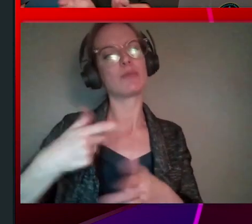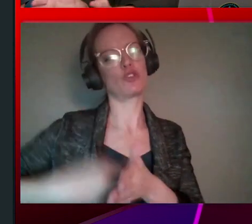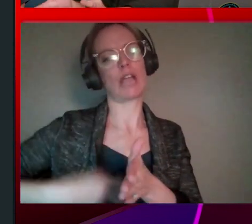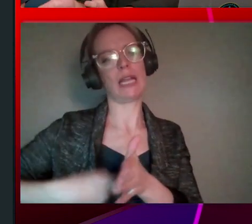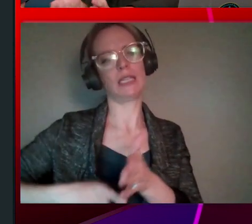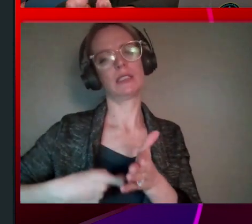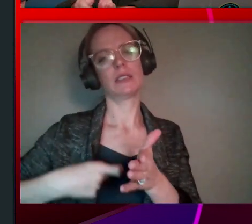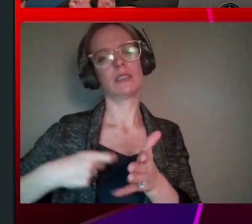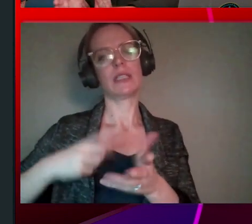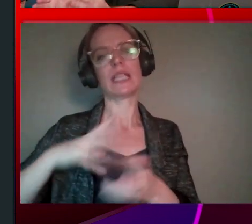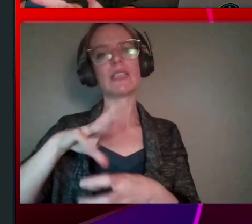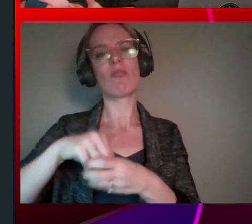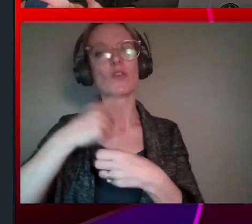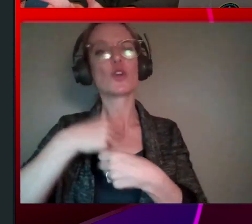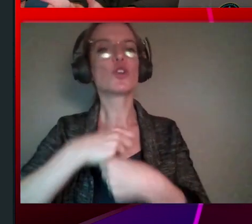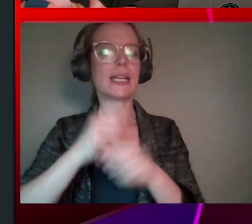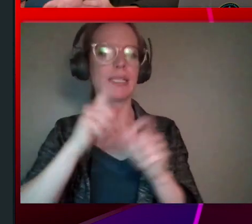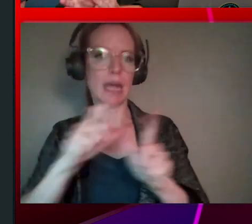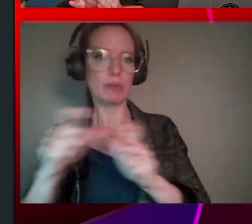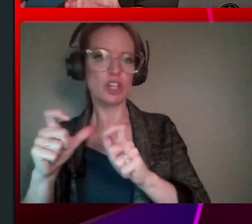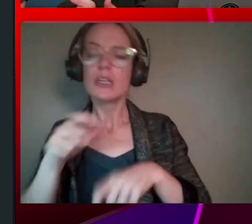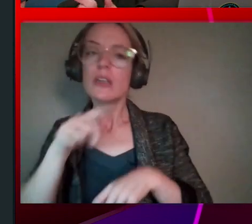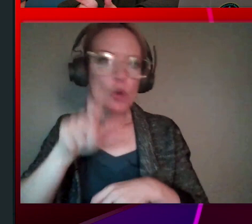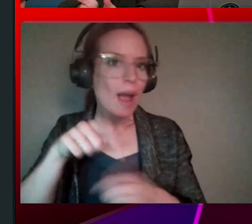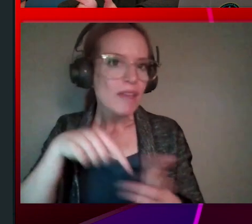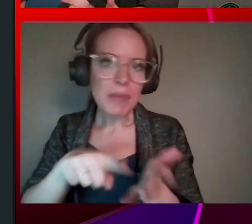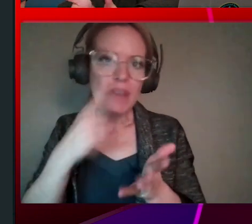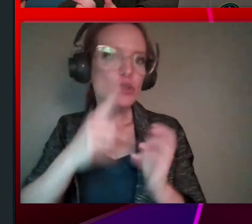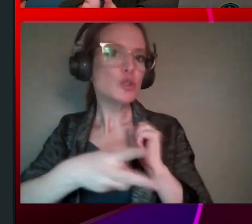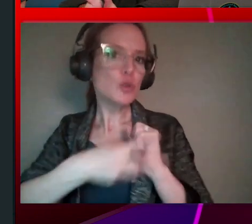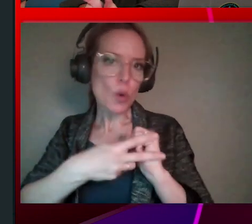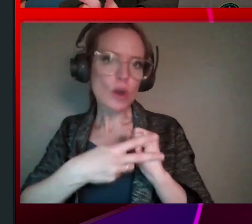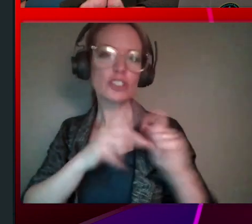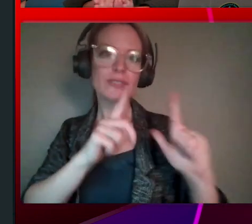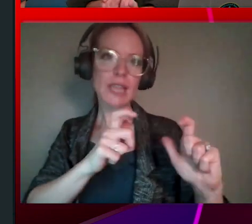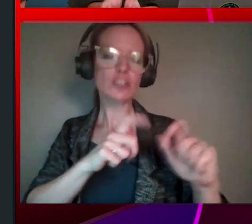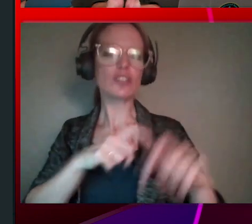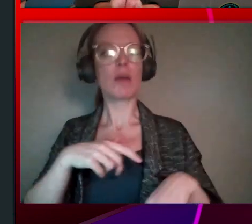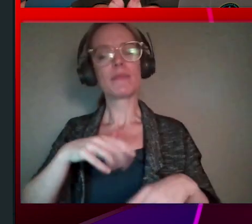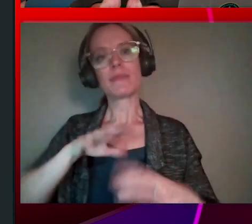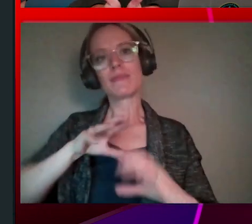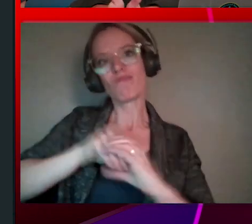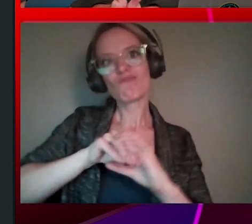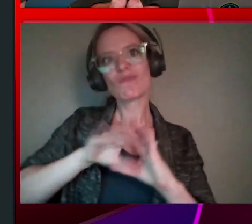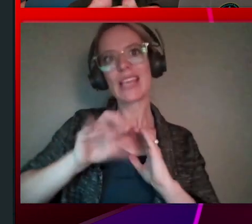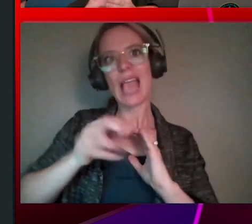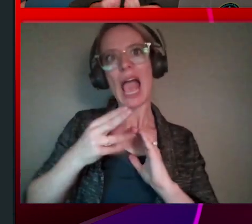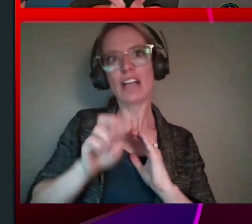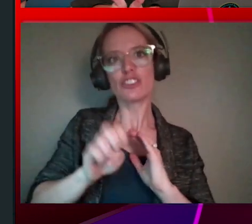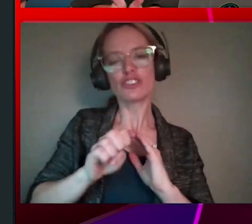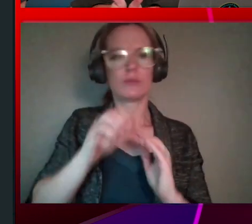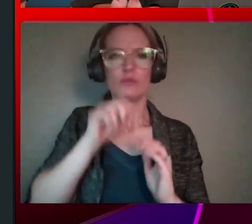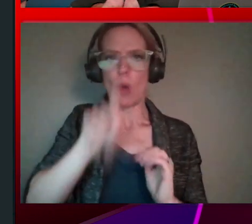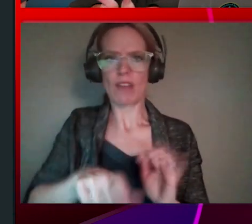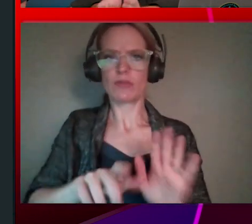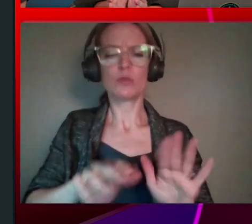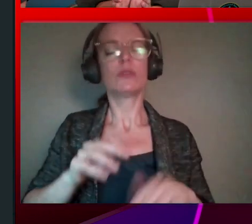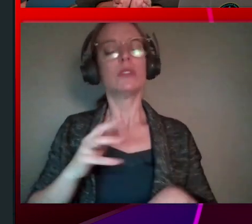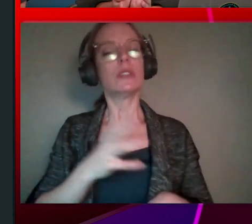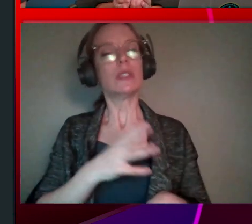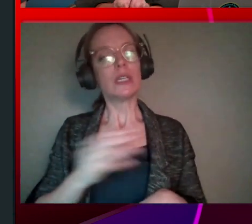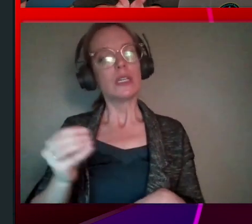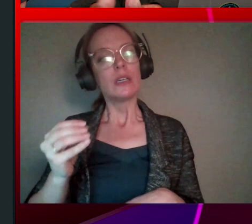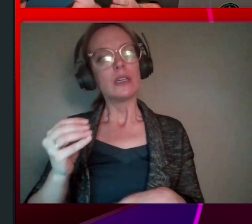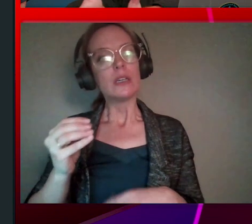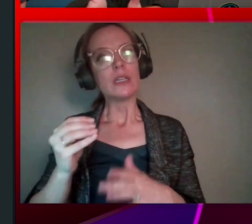snapshots. You don't pay for the storage of the snapshots, you don't pay for the caching of the snapshots, and you don't pay any additional on